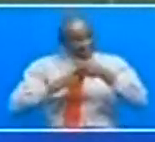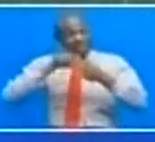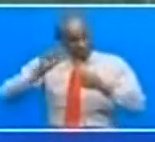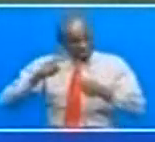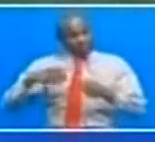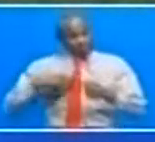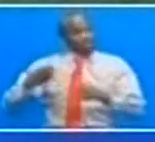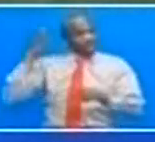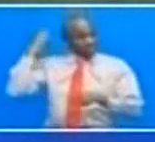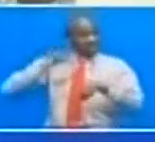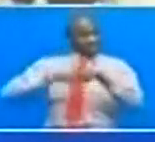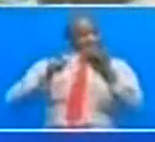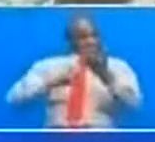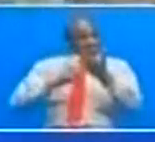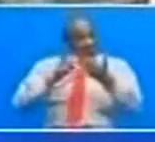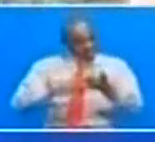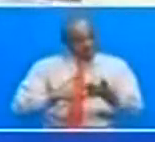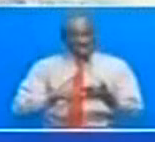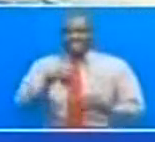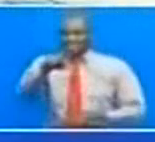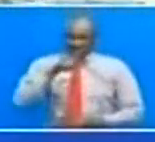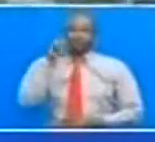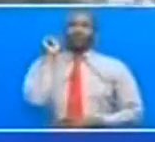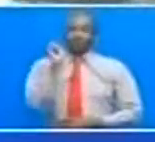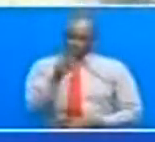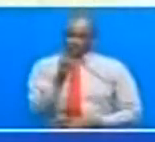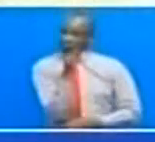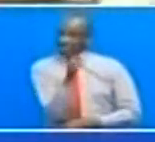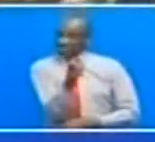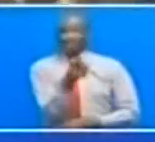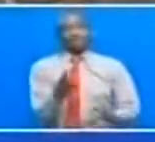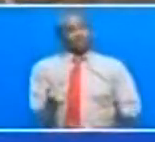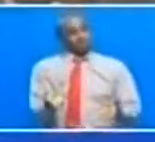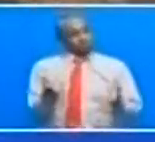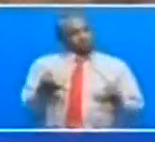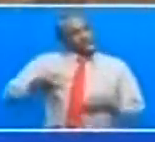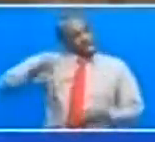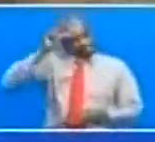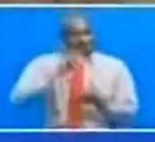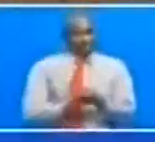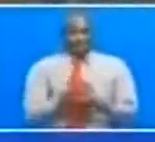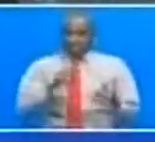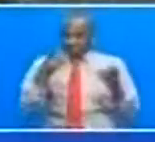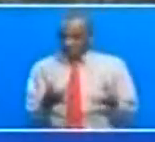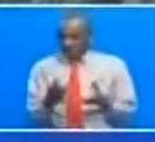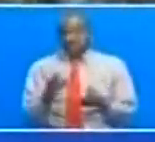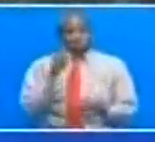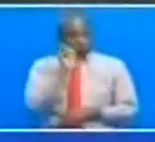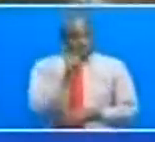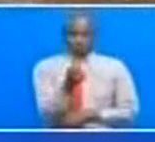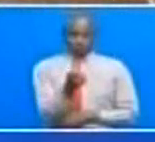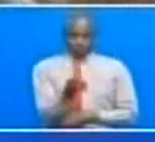per the last census, continues to grow, the demand for chicken to meet their dietary needs increases. The supply, however, is a different